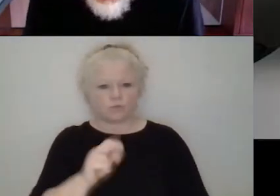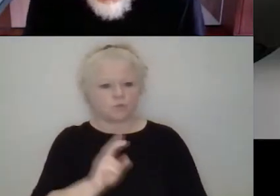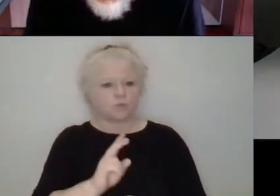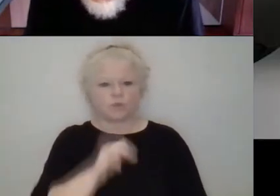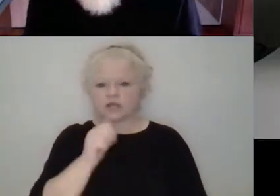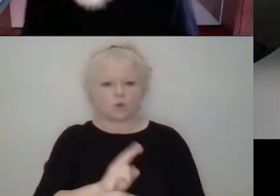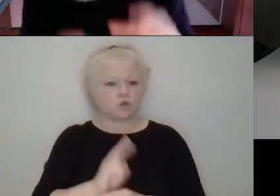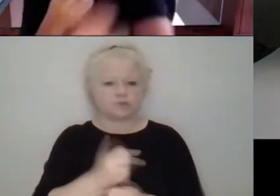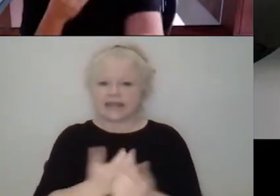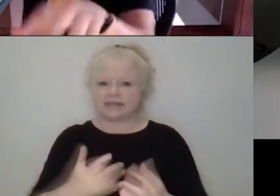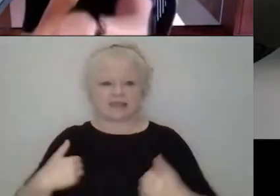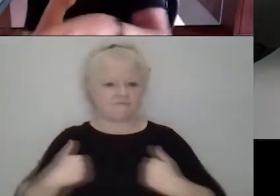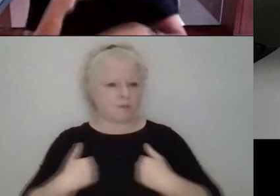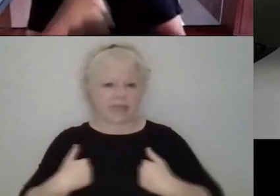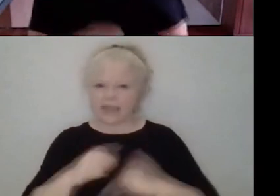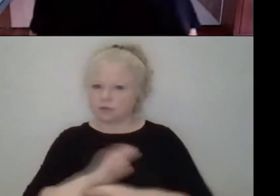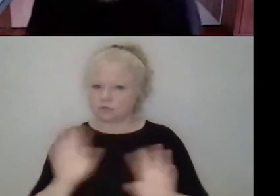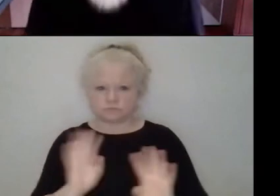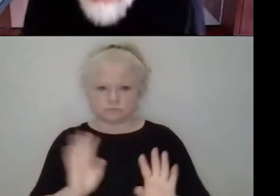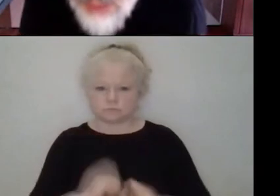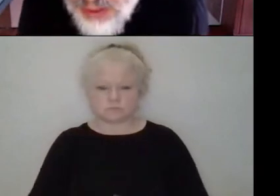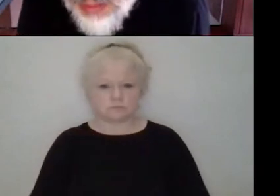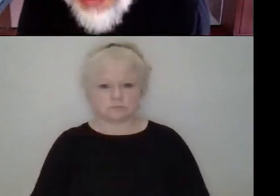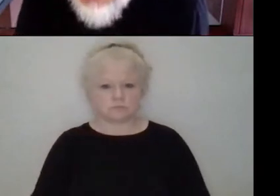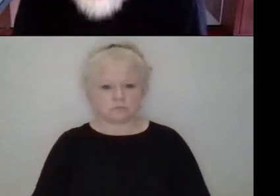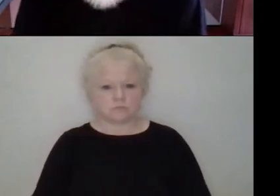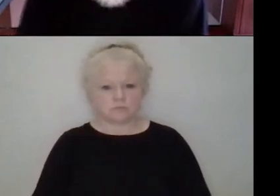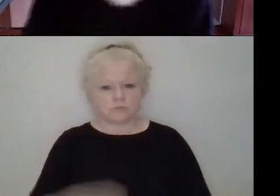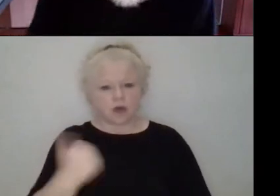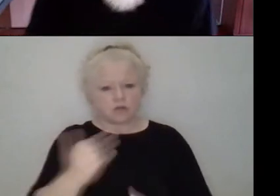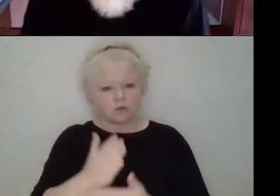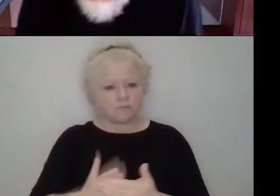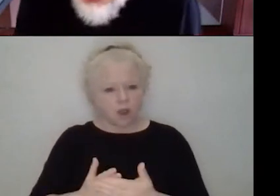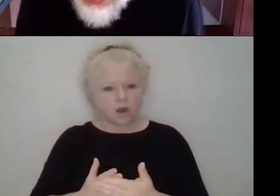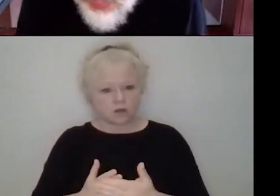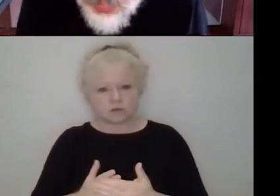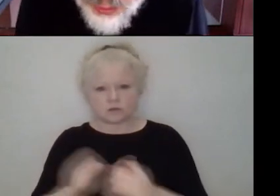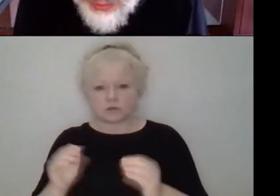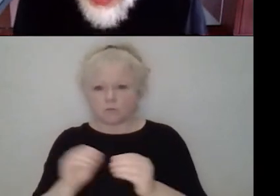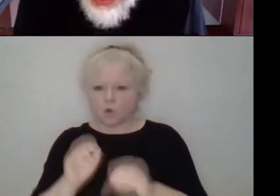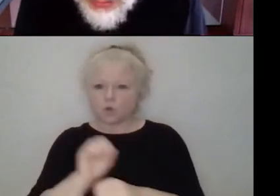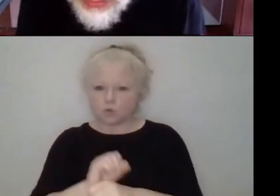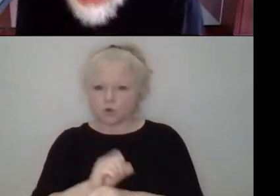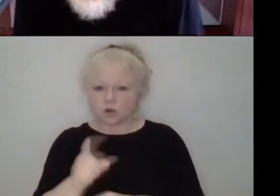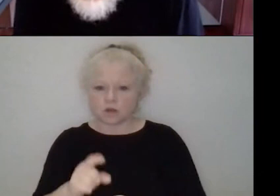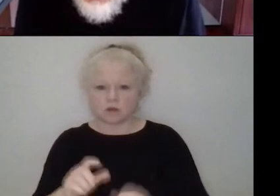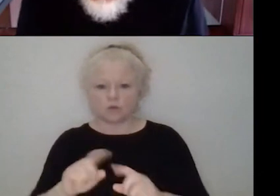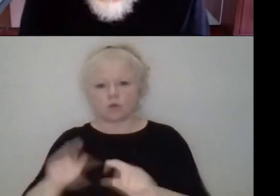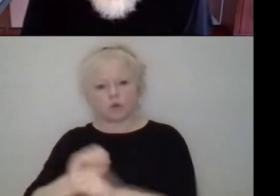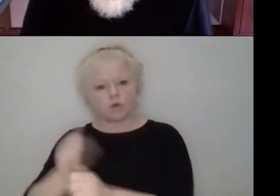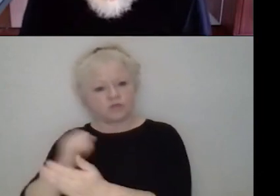animal sources, no? And this is, again, also other piece that involves small workshops. We work a lot with artisans